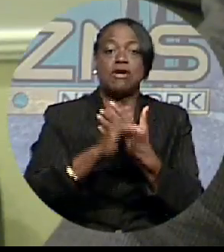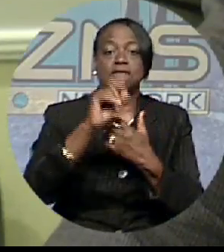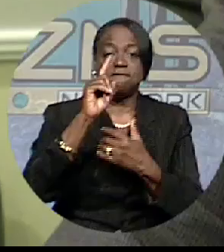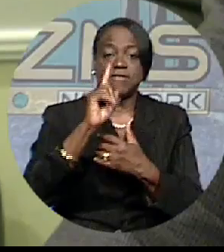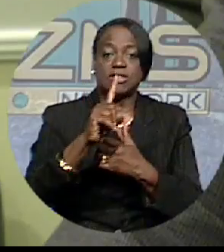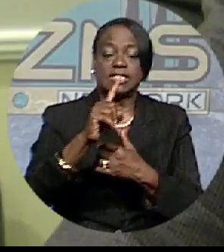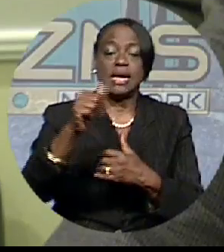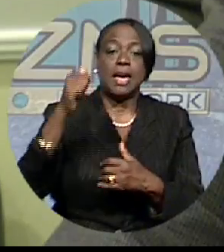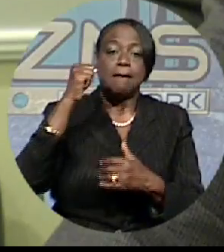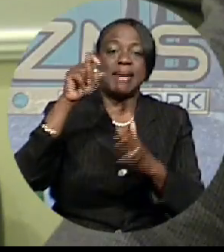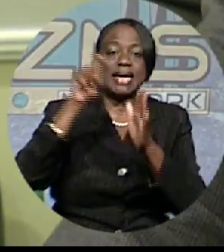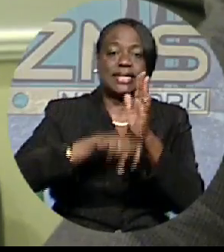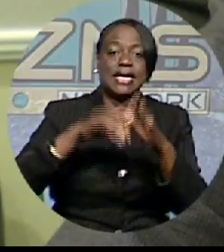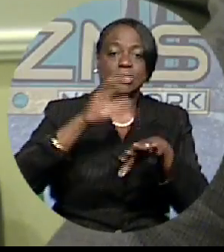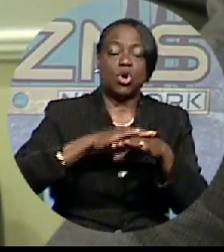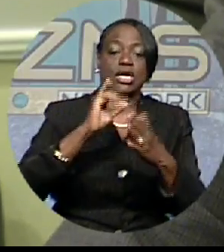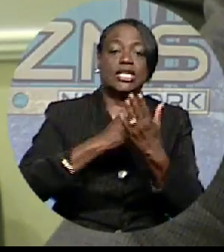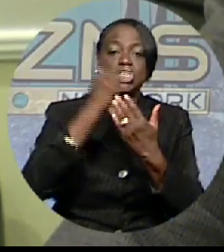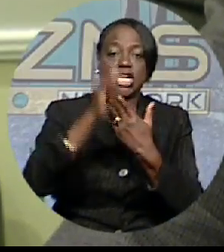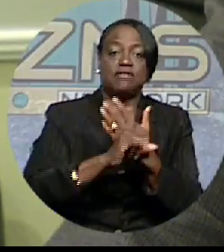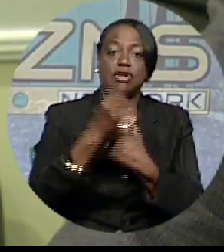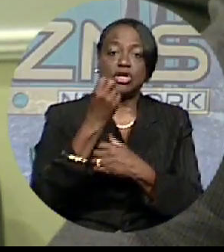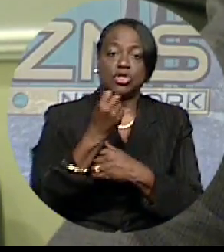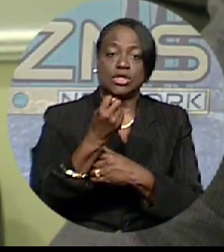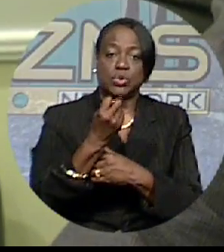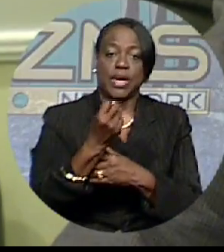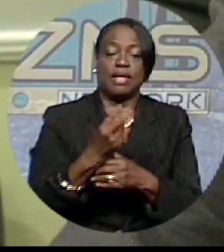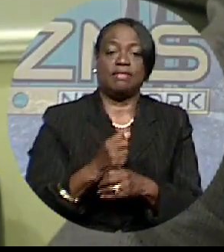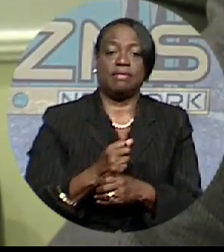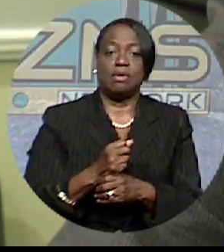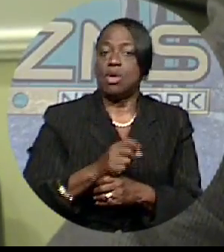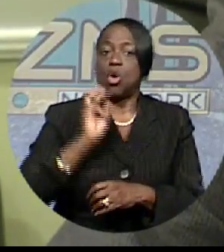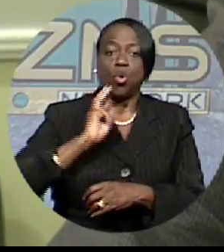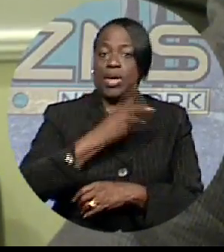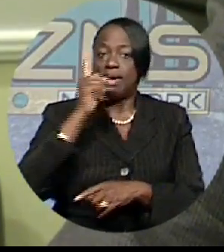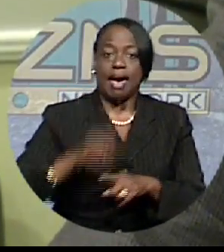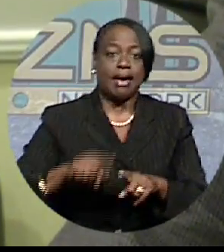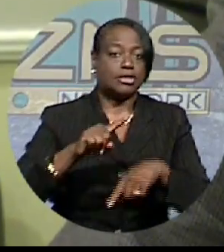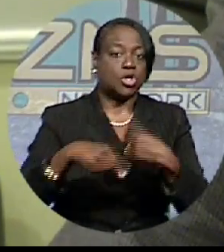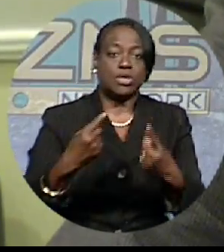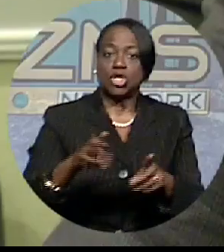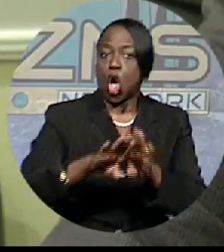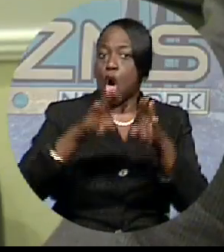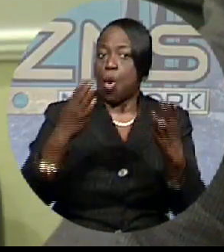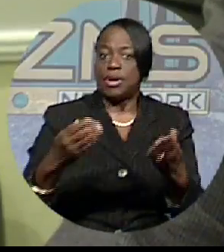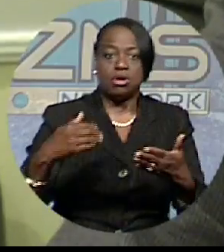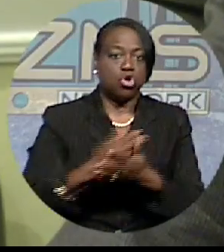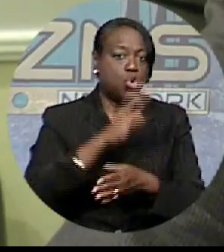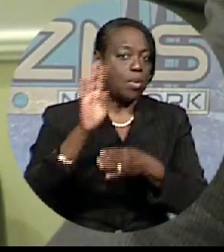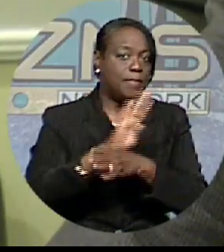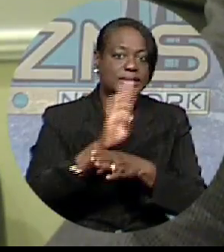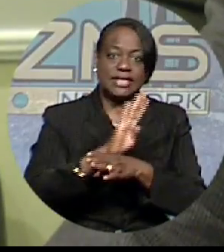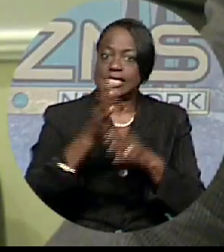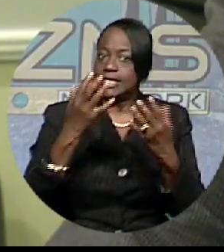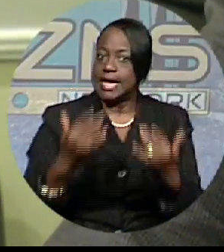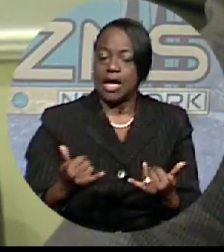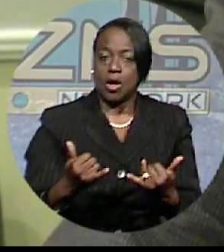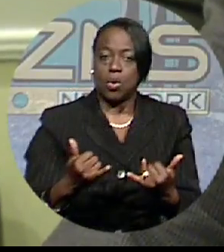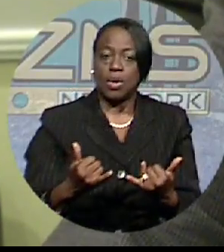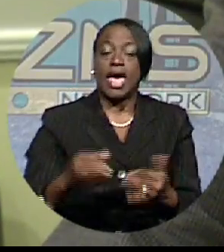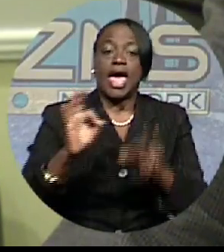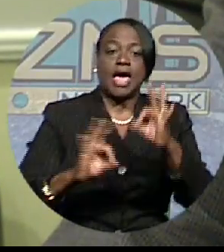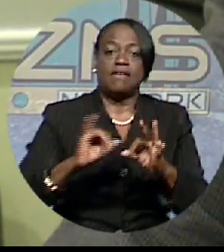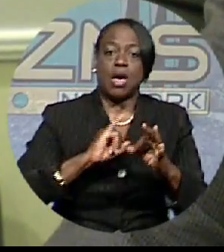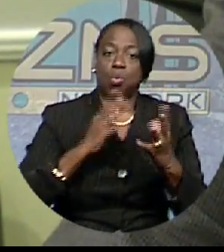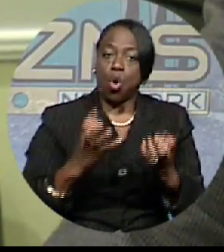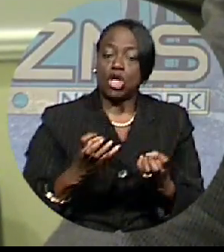We can't just go out there and open up a location like we could have yesterday. Right now, if I wanted to open a new location, I would have